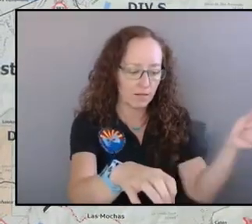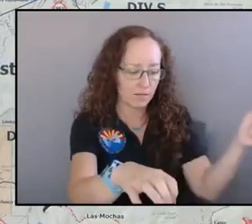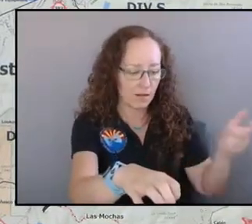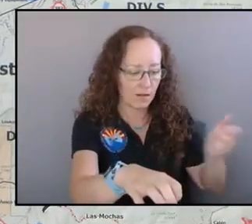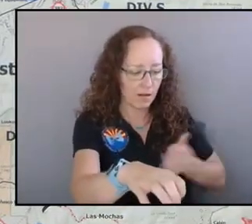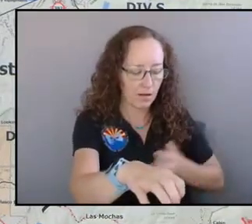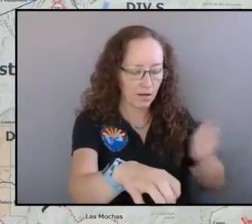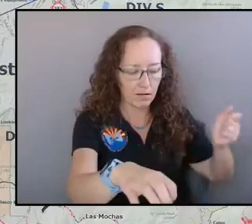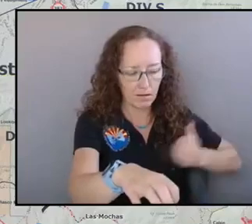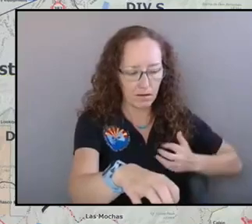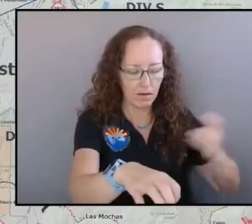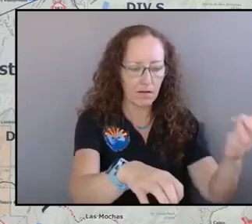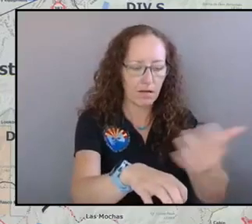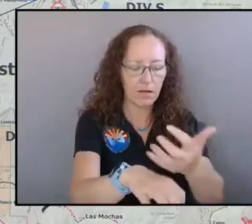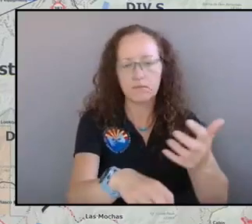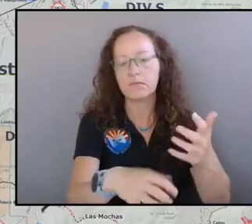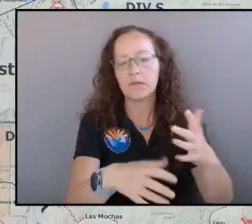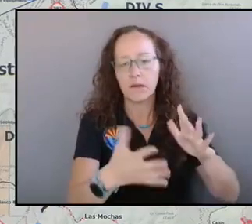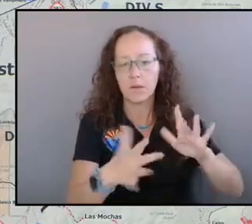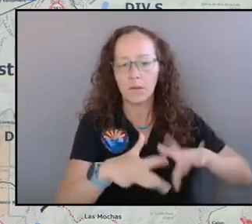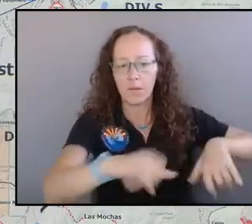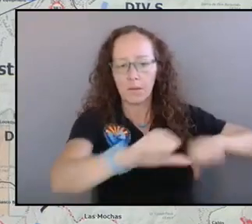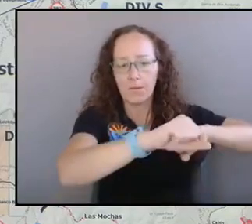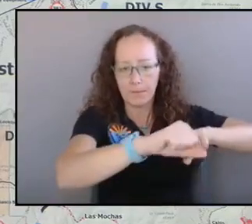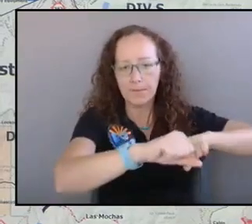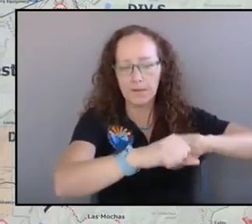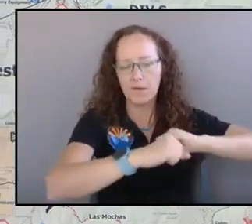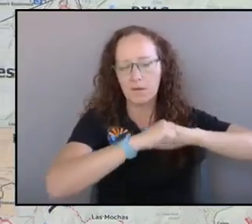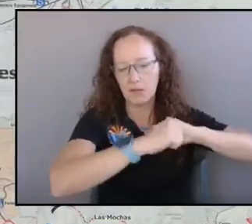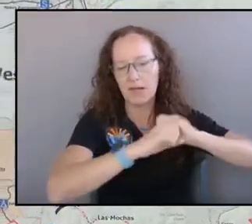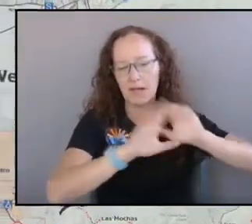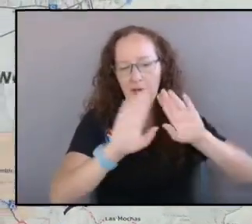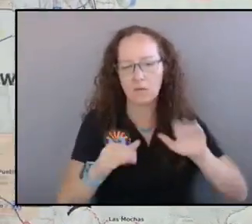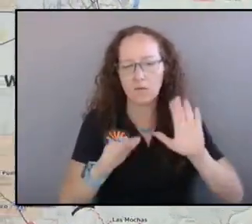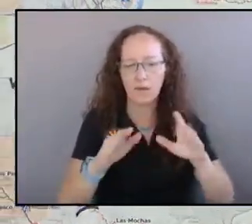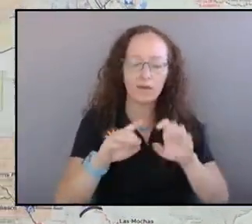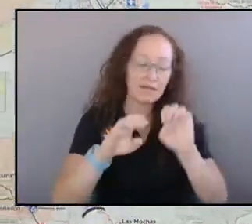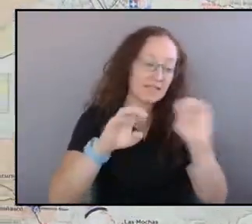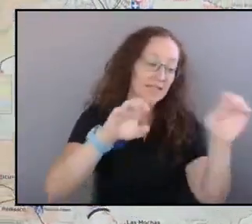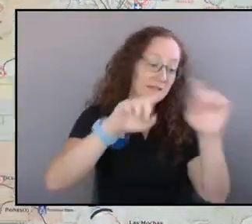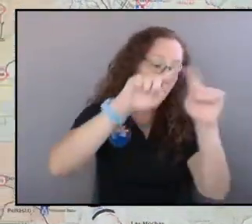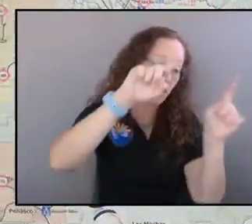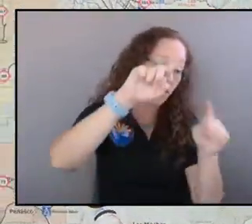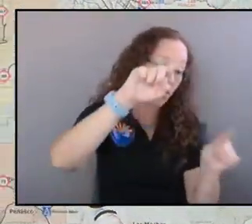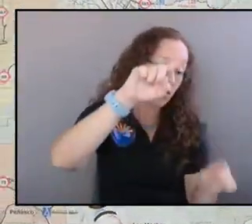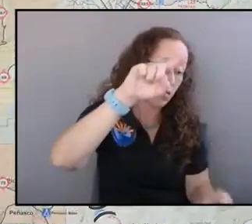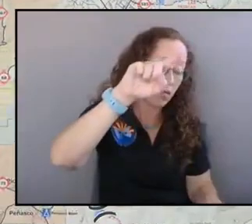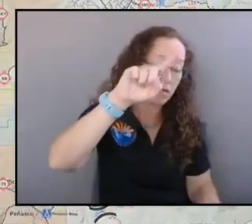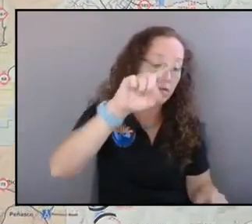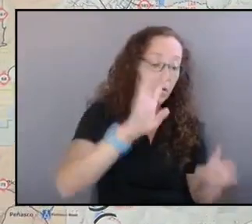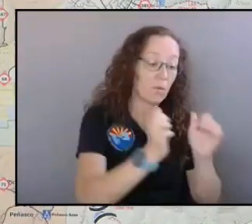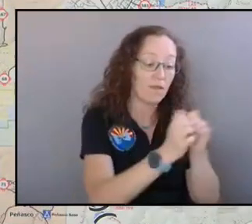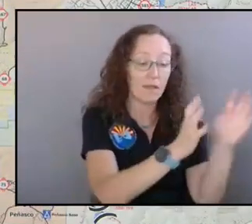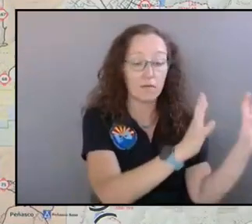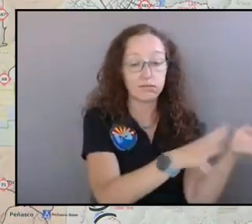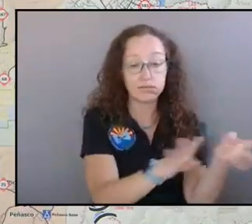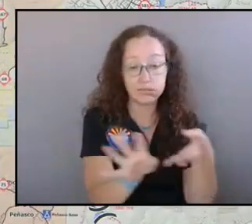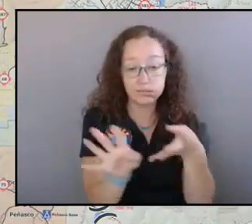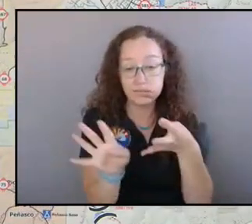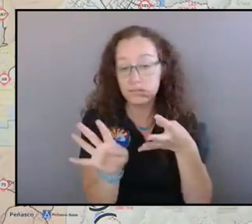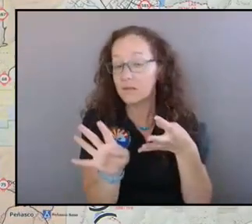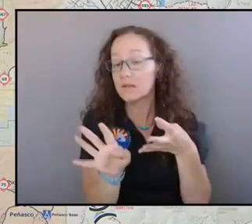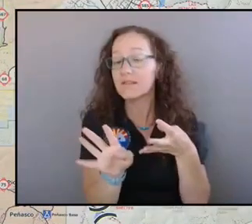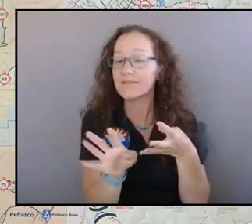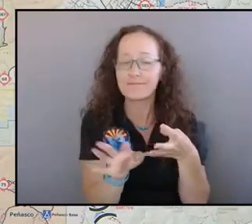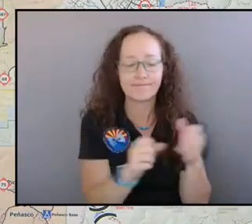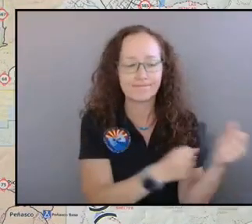houses. Let's go around to the east side, all the way down the east side with any kind of east wind. That's going to push fire back